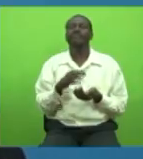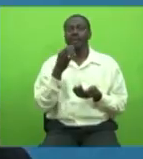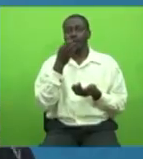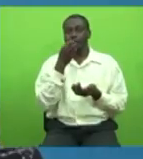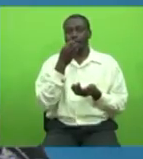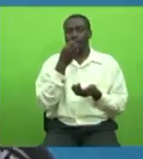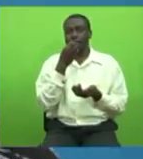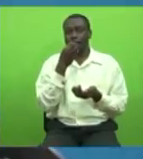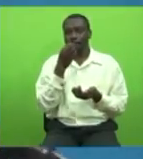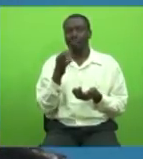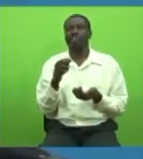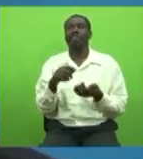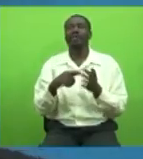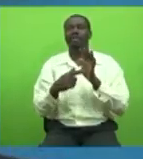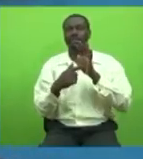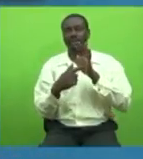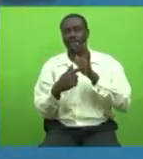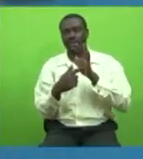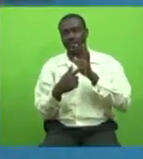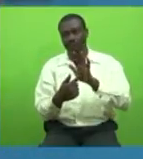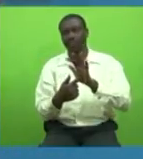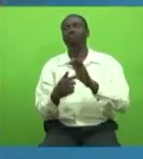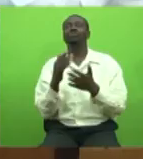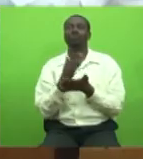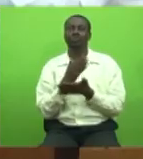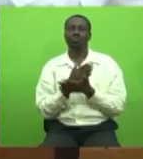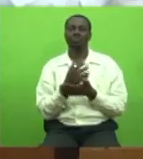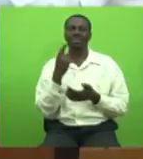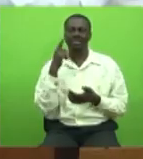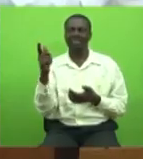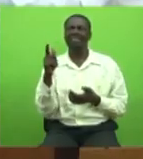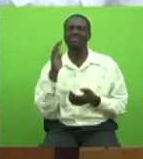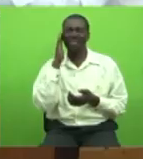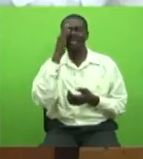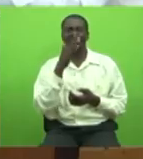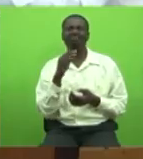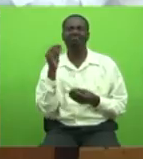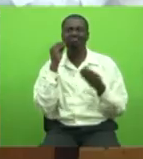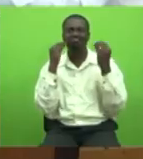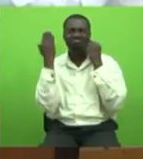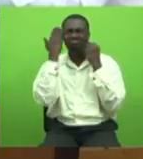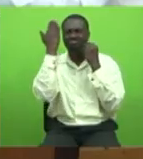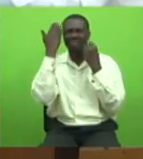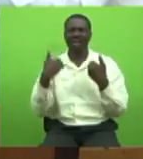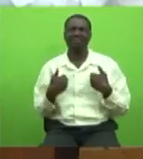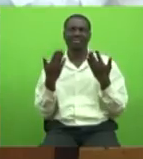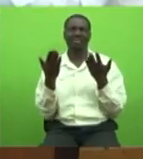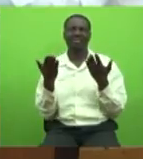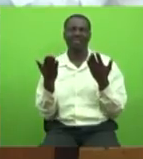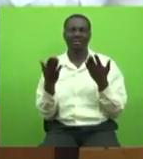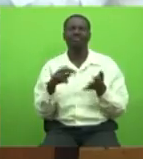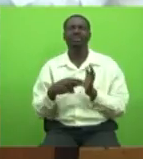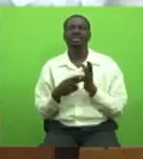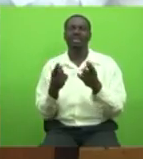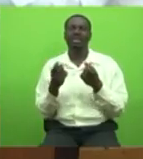and because I can see that you have been injured in the face, then we may need to take some photographs for you as you are